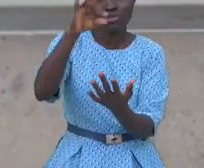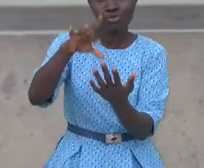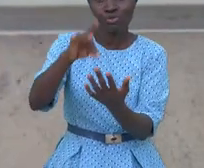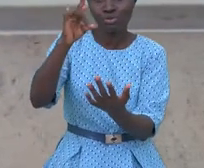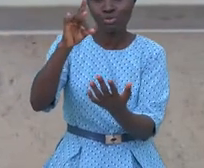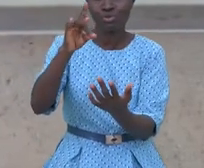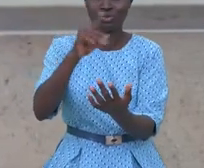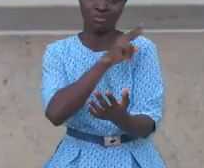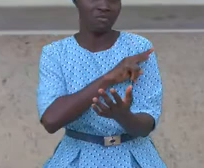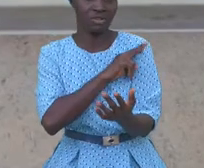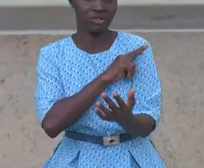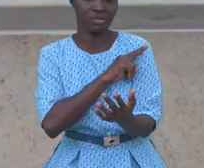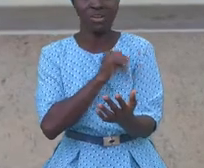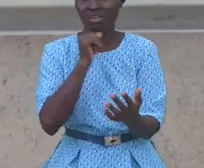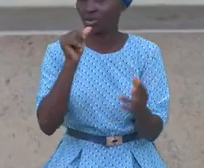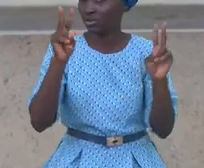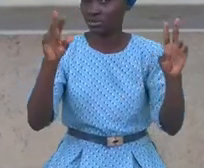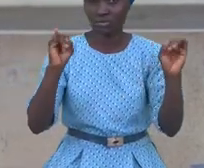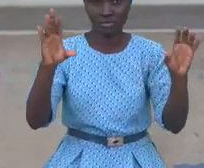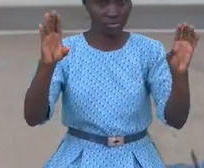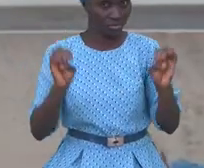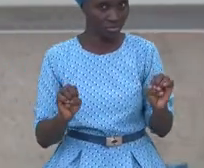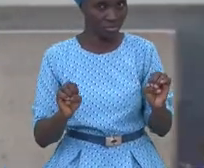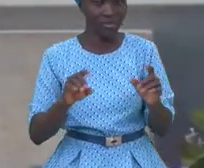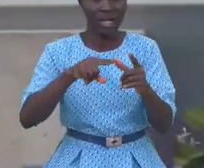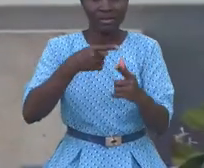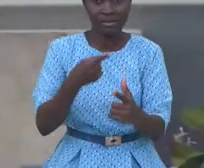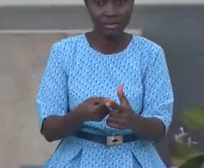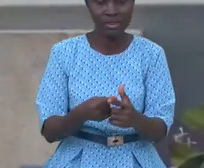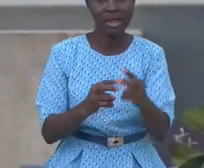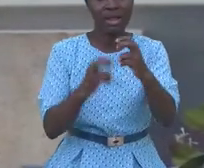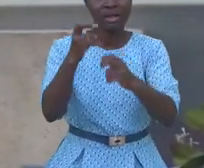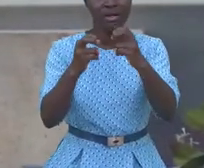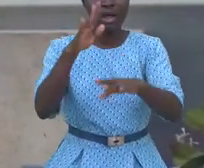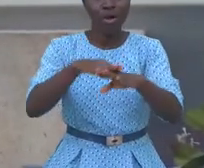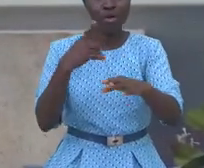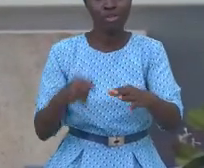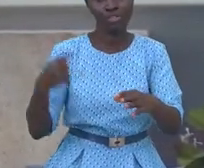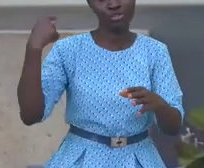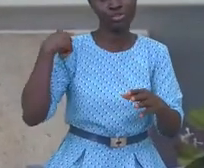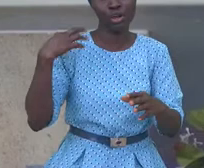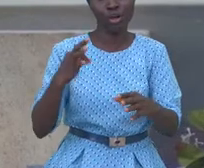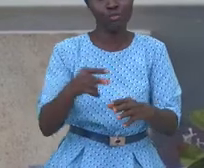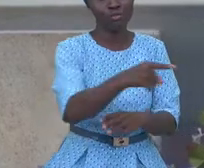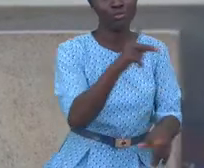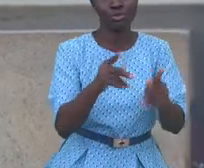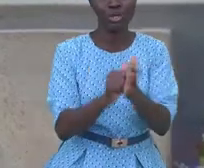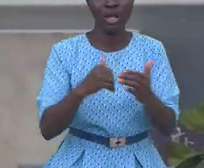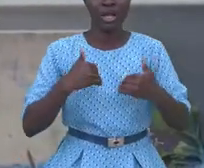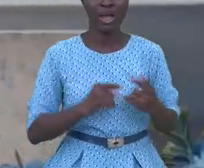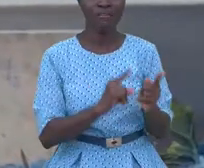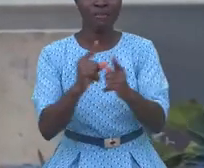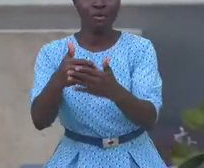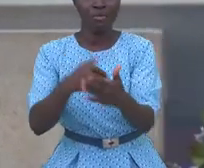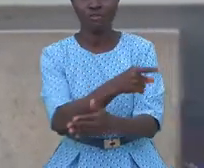virtue, not vice. And then climb on the shoulders of those who have gone before you. And